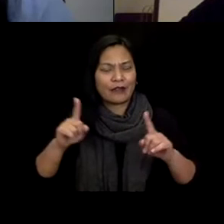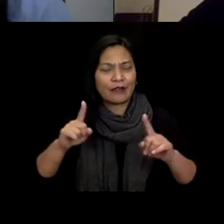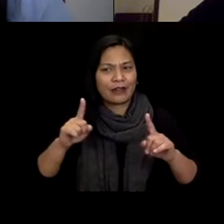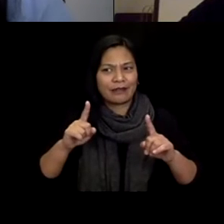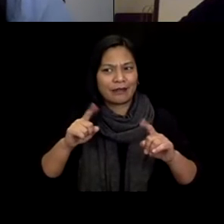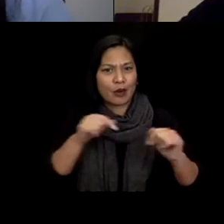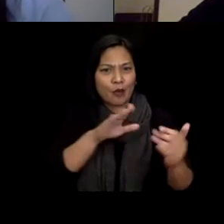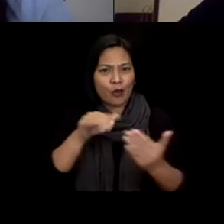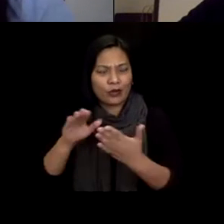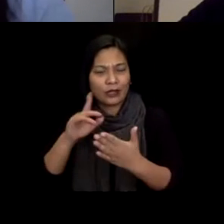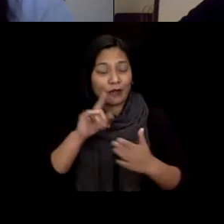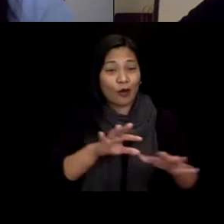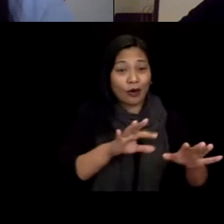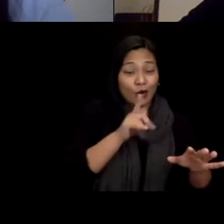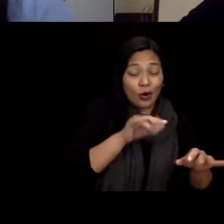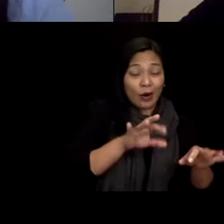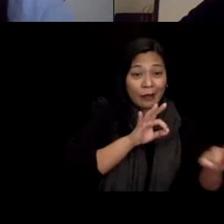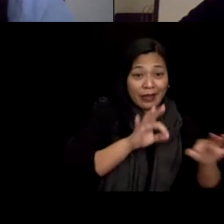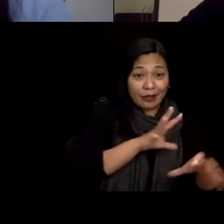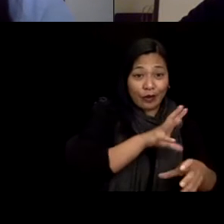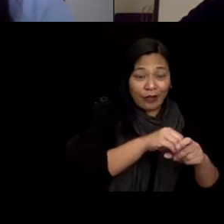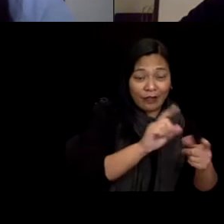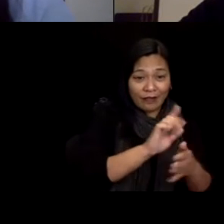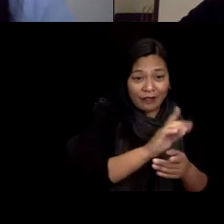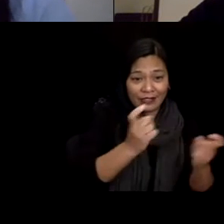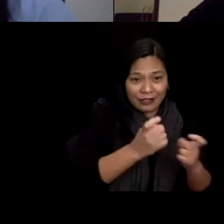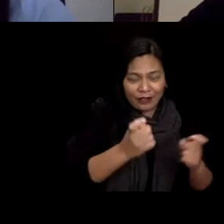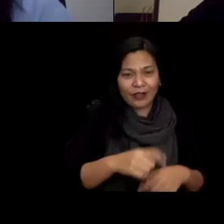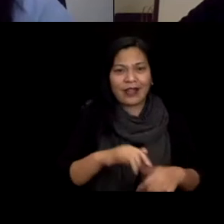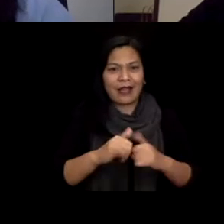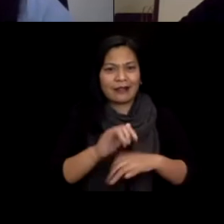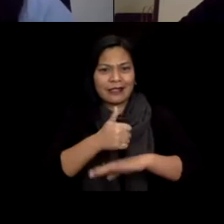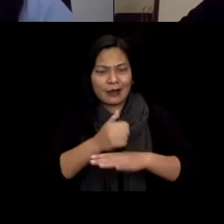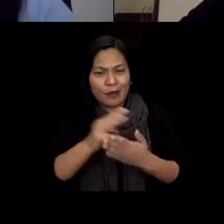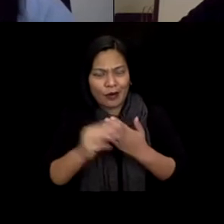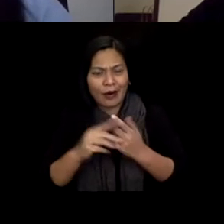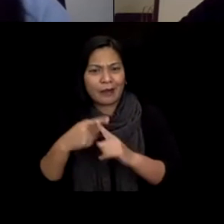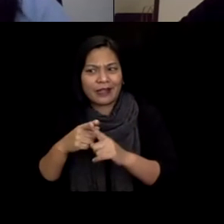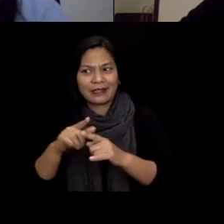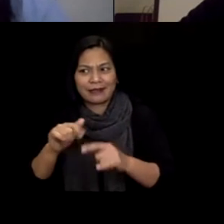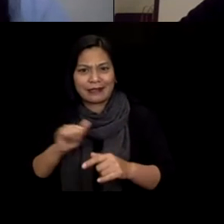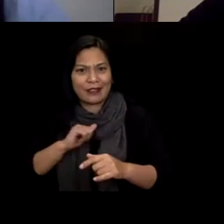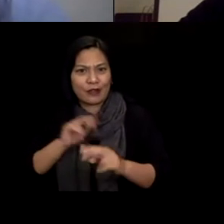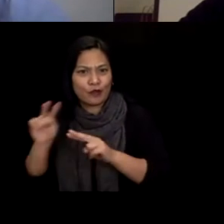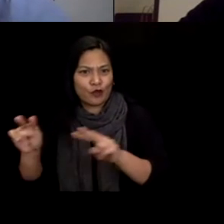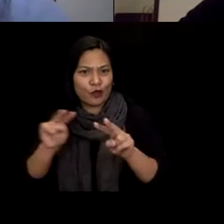programming. We've got a question coming in. If folks are inclined to address